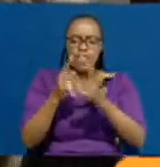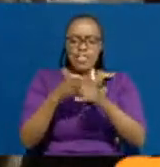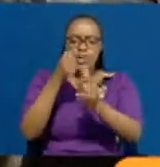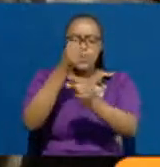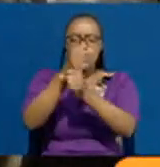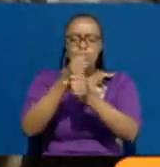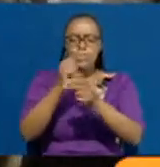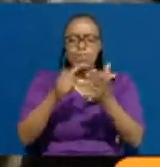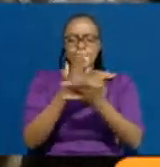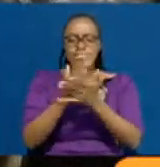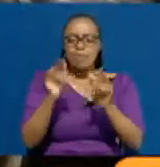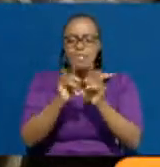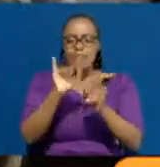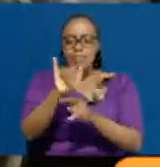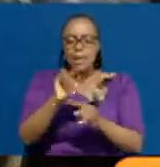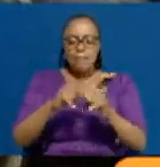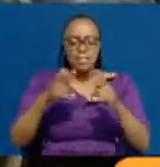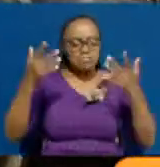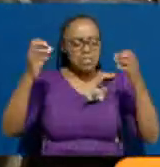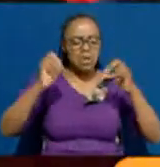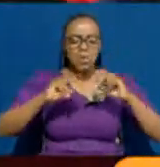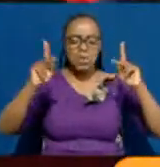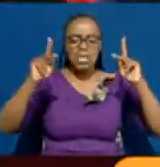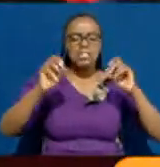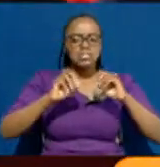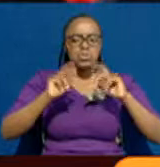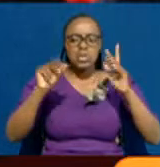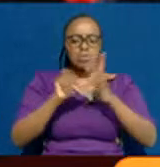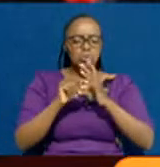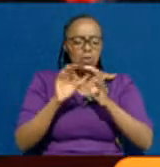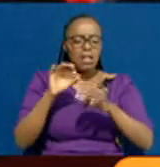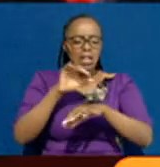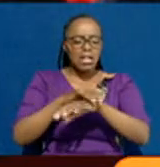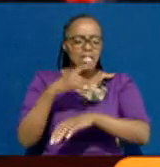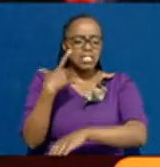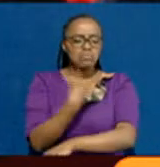Yeah, stuff like that. But I was like, let me go get it.